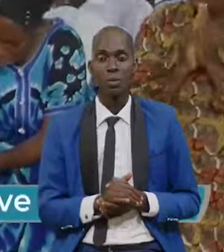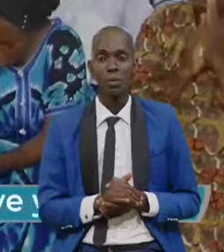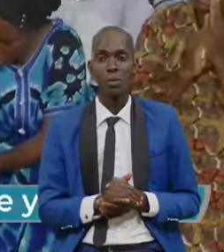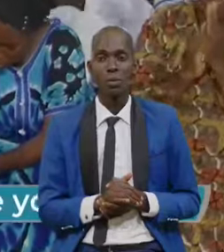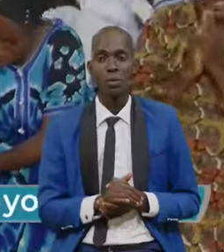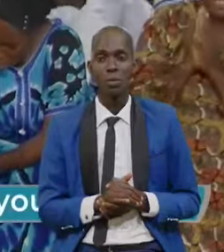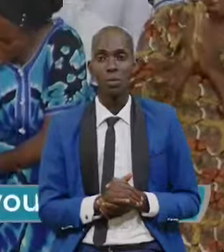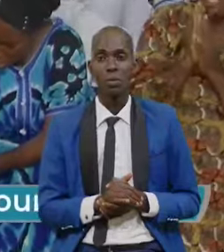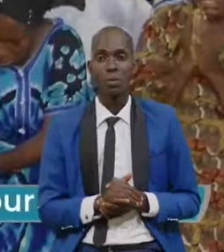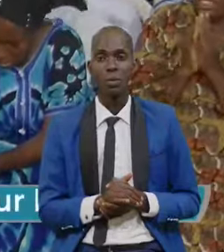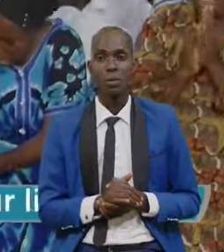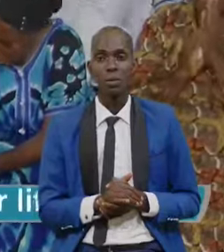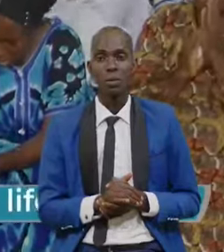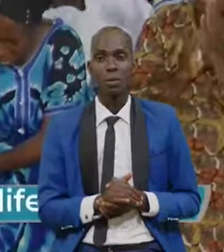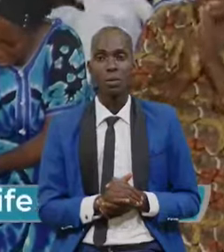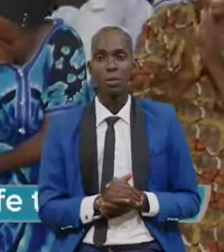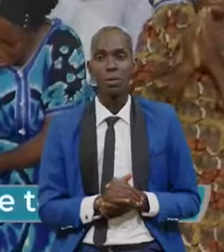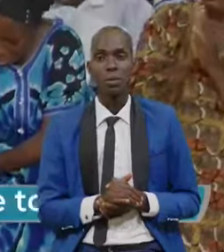God bless you.